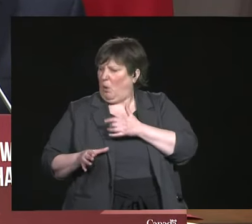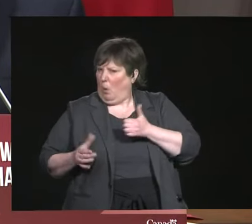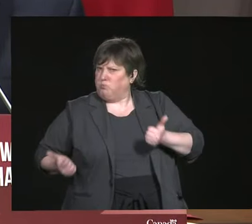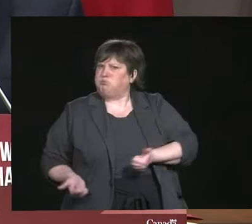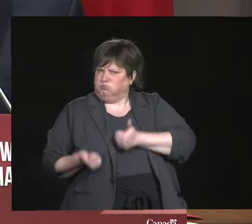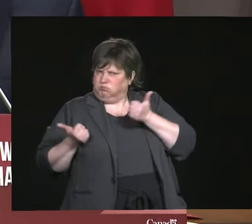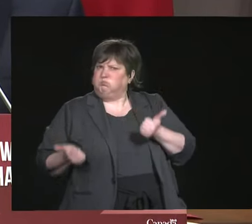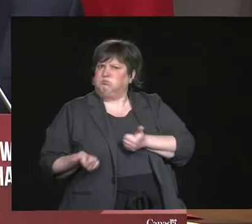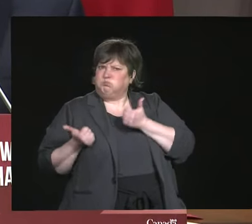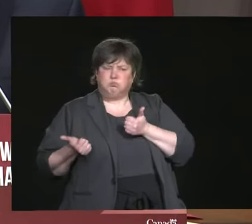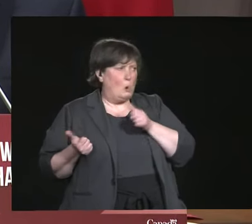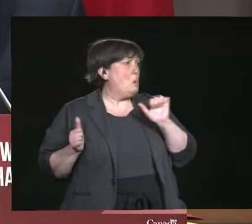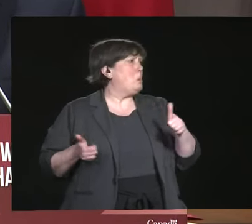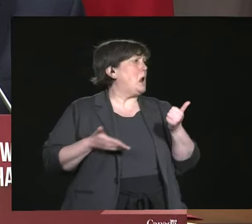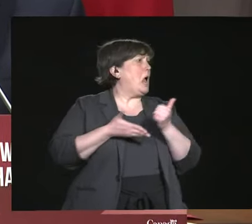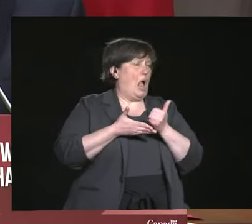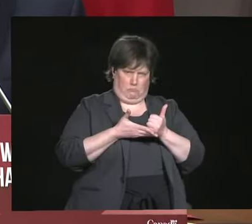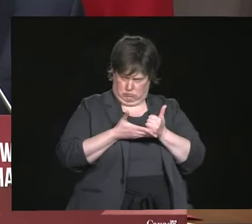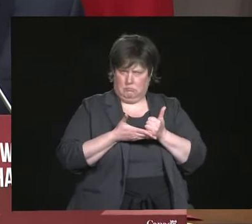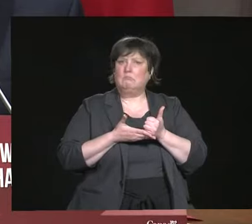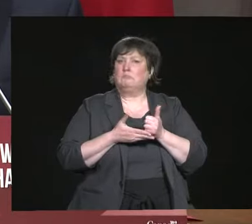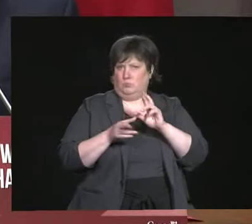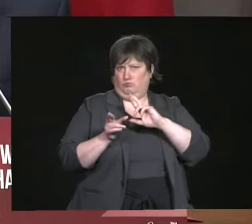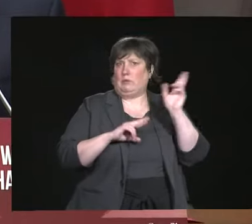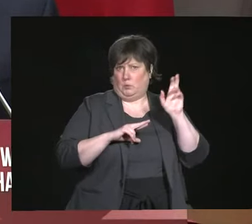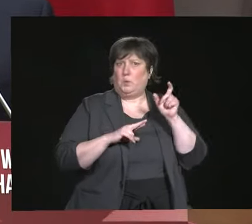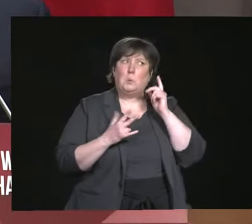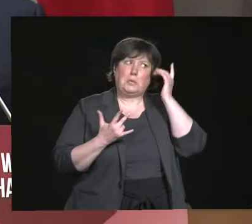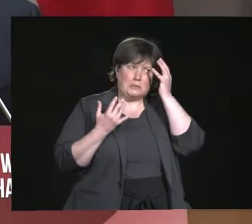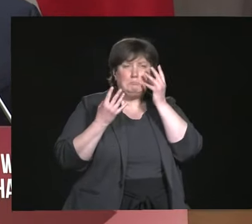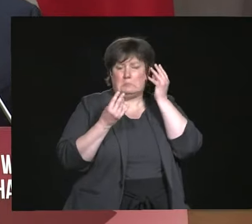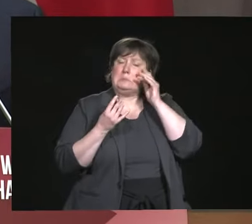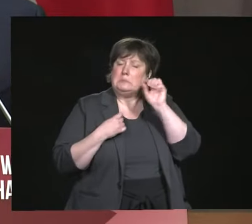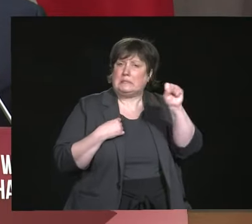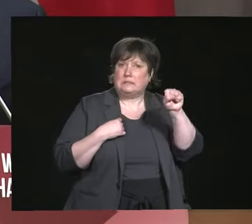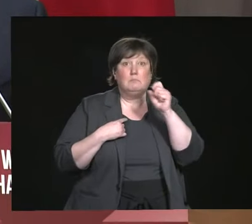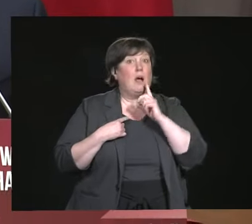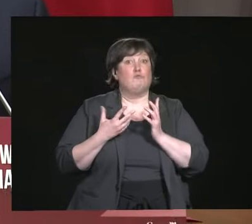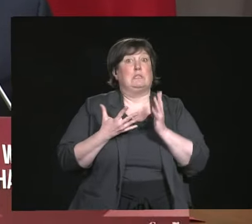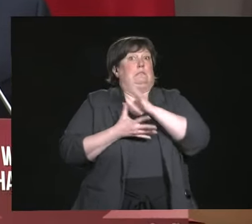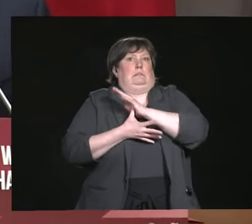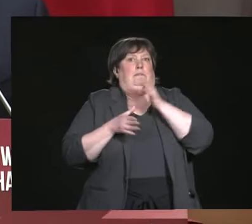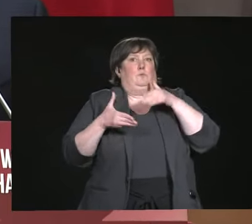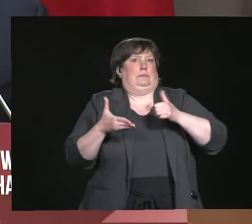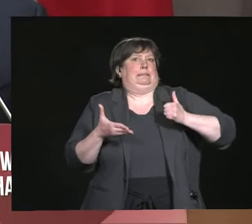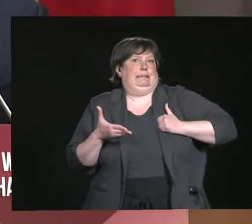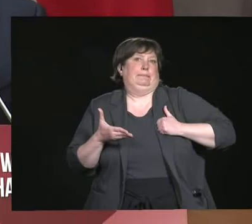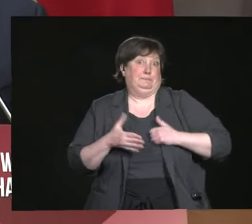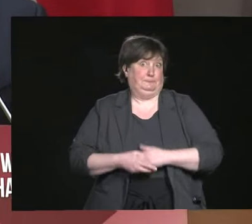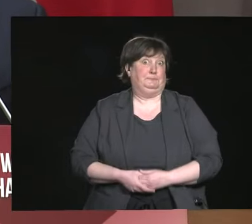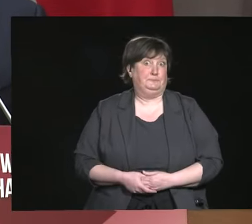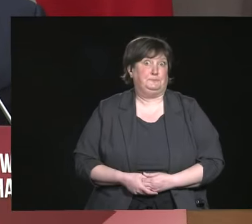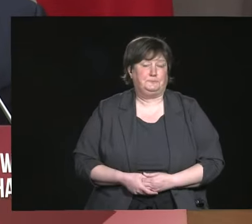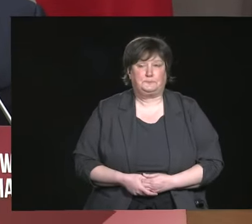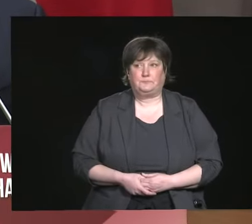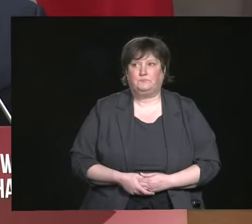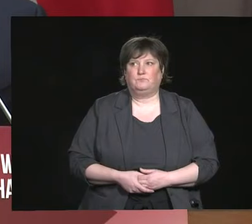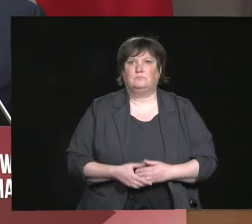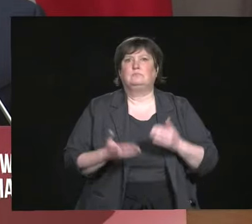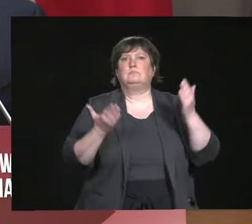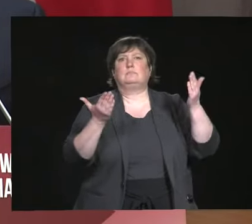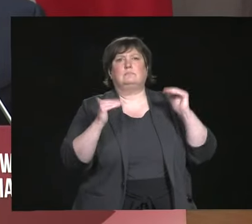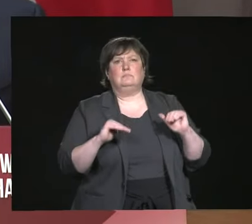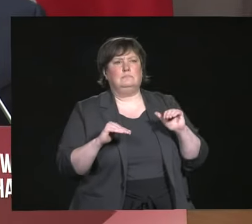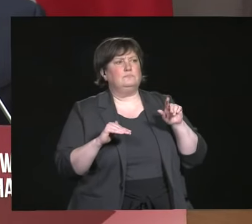out, we should also consider that. But the number one priority is helping Canadian healthcare workers. Okay. Sorry, that was one question,